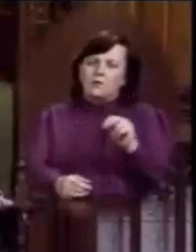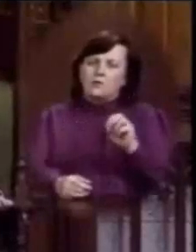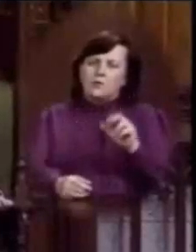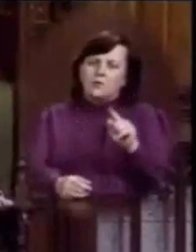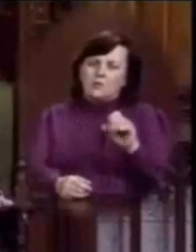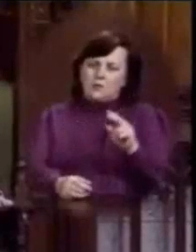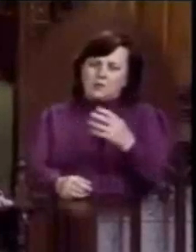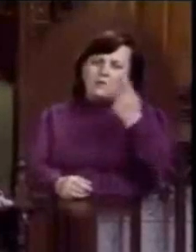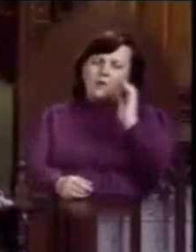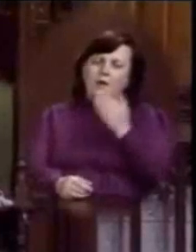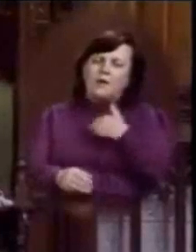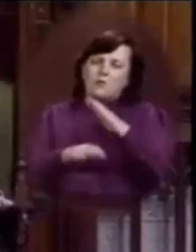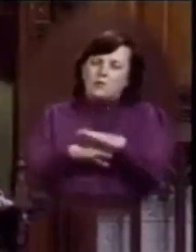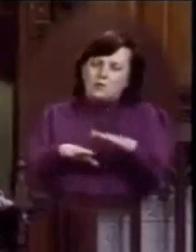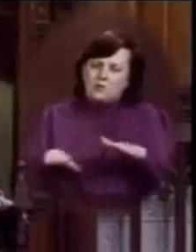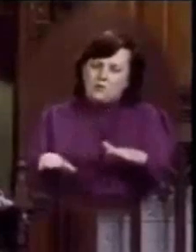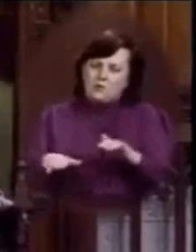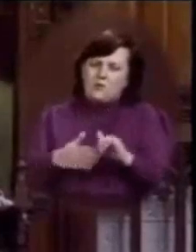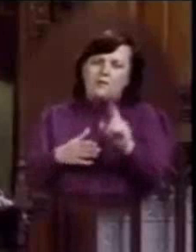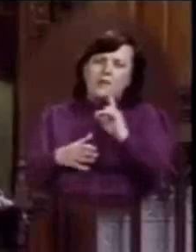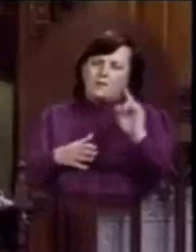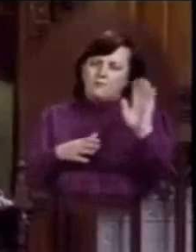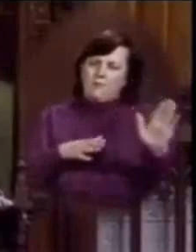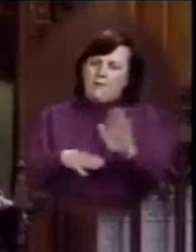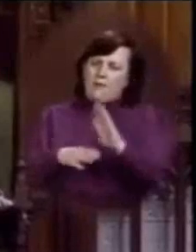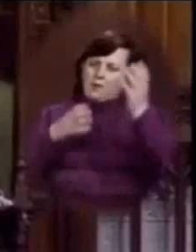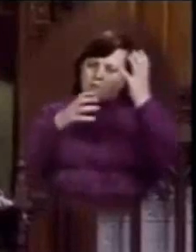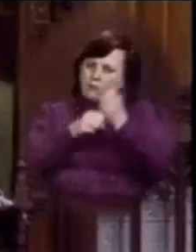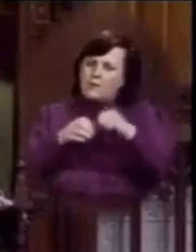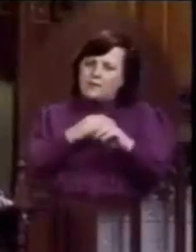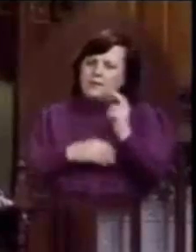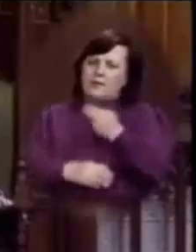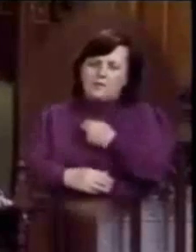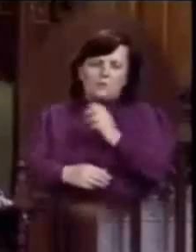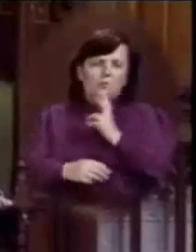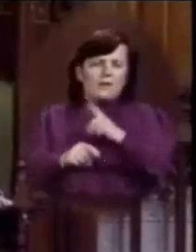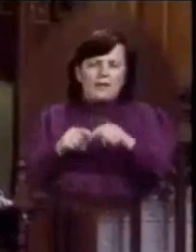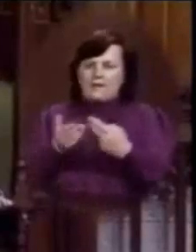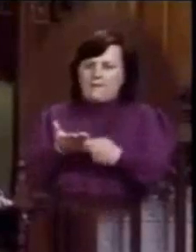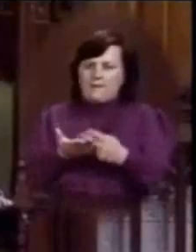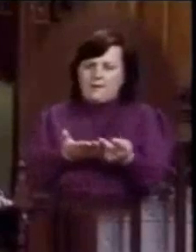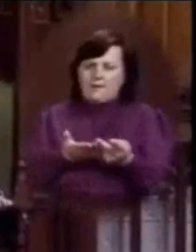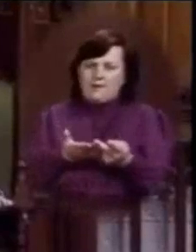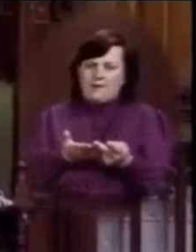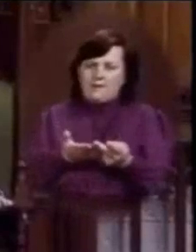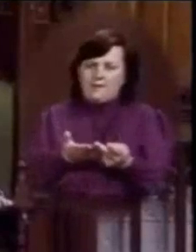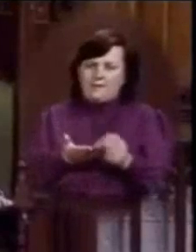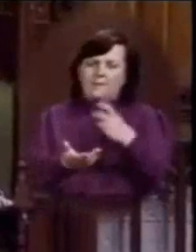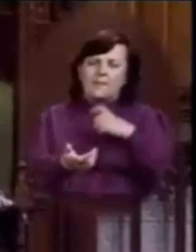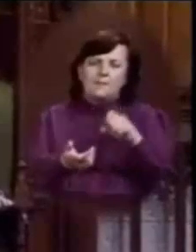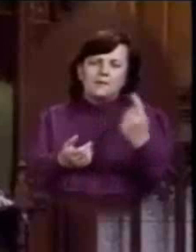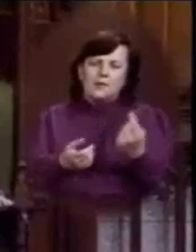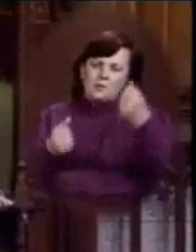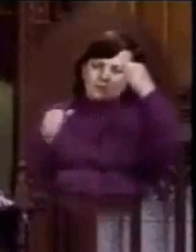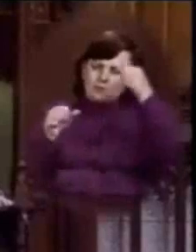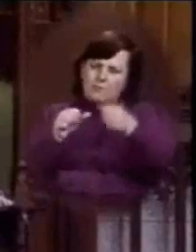children. That is the trust they place in us, and we mustn't fail them. Mr. Speaker, we must always